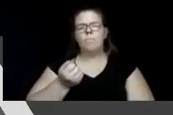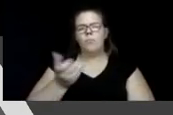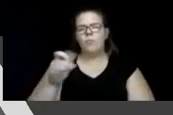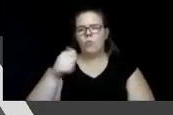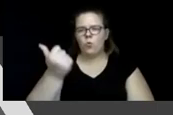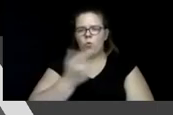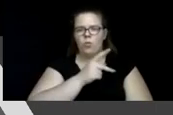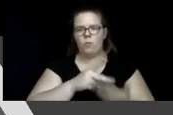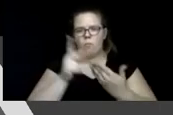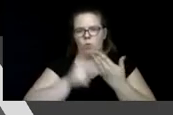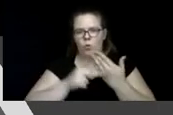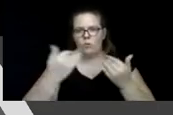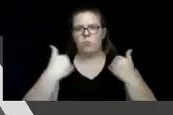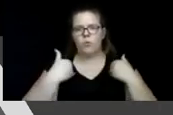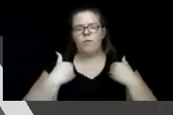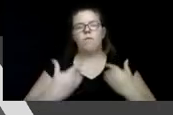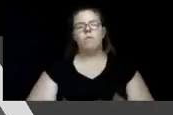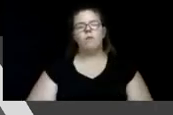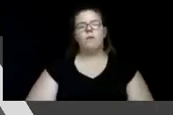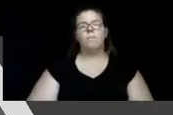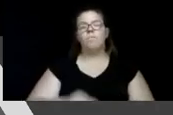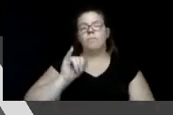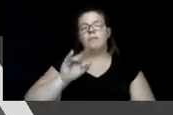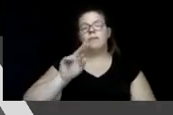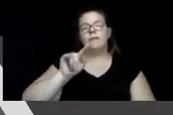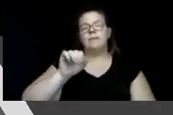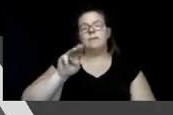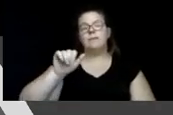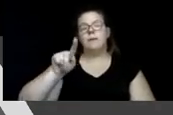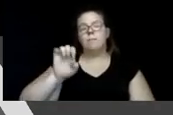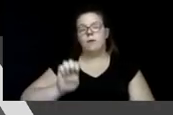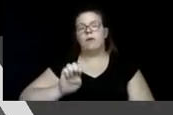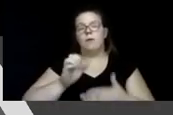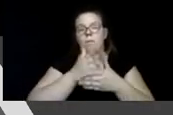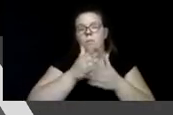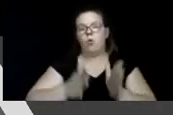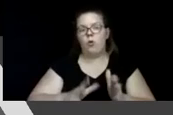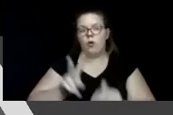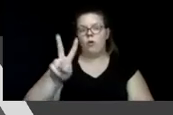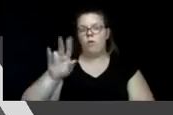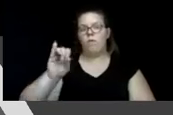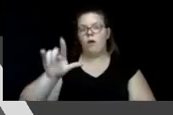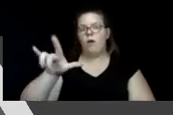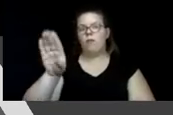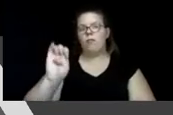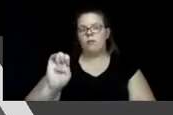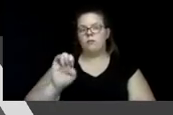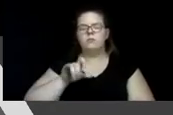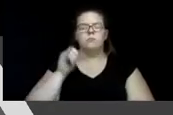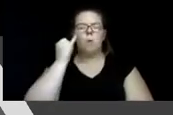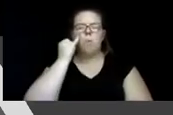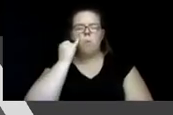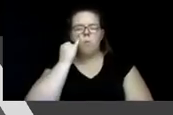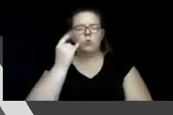the VA: intimate partner violence. If one of the providers in